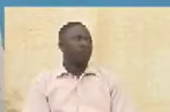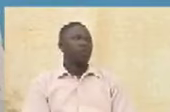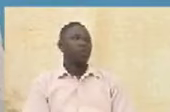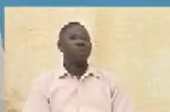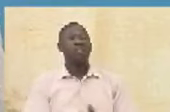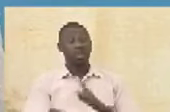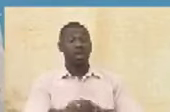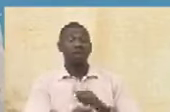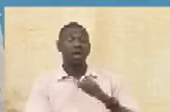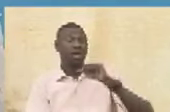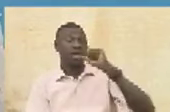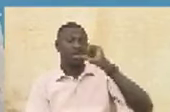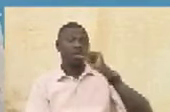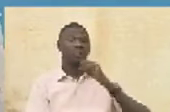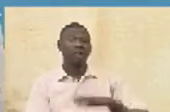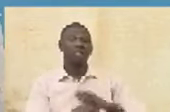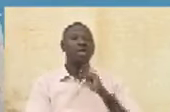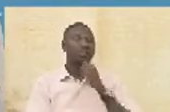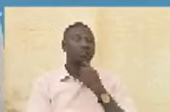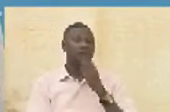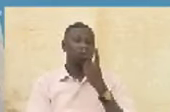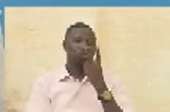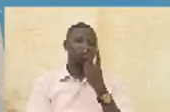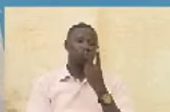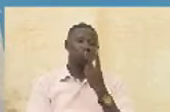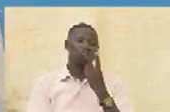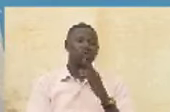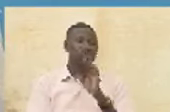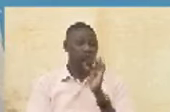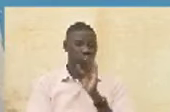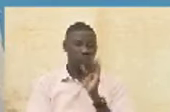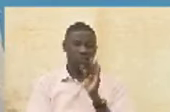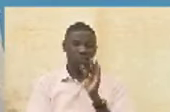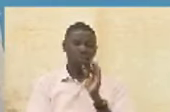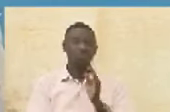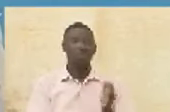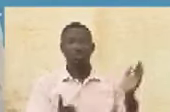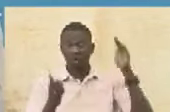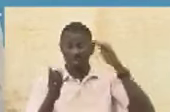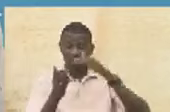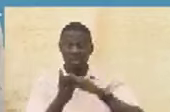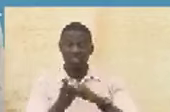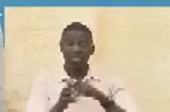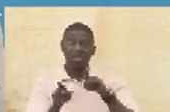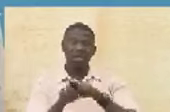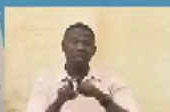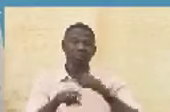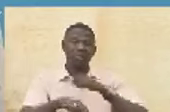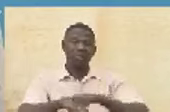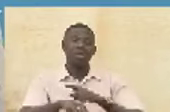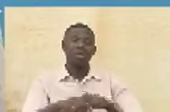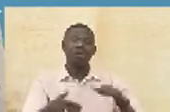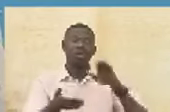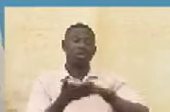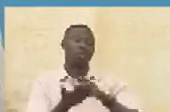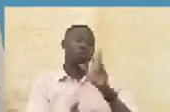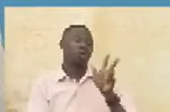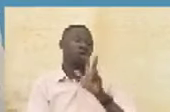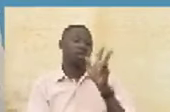Wednesday. I drank it around the afternoon prayers on Tuesday. Until the same time on